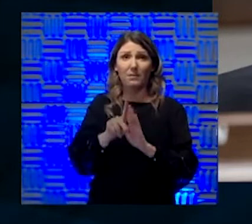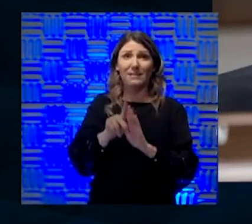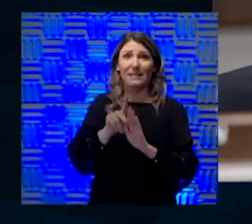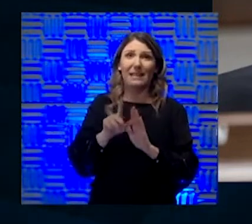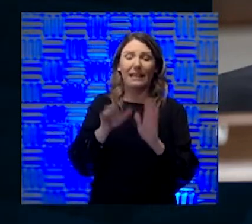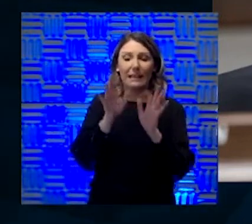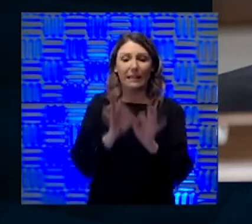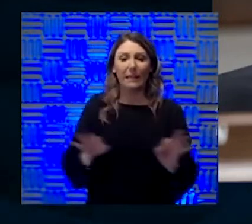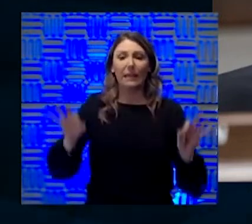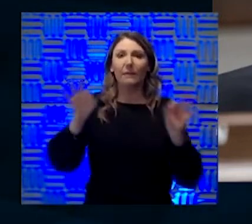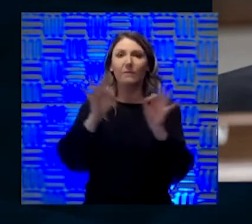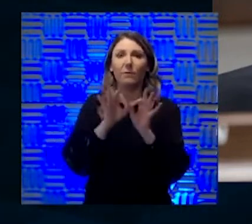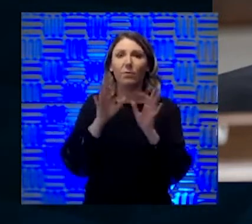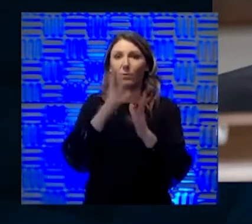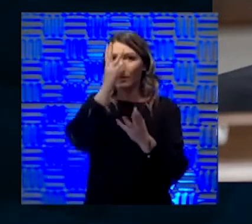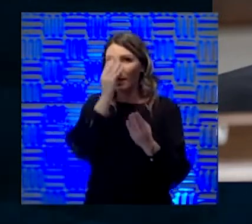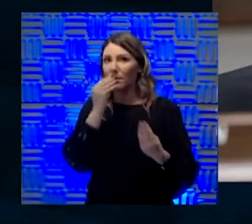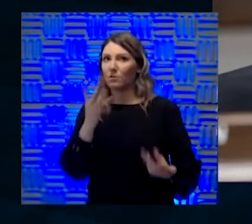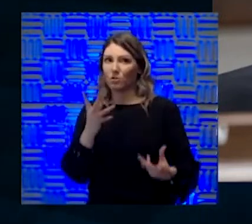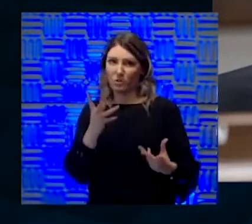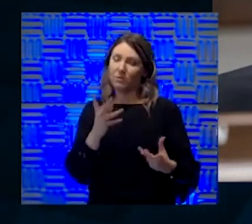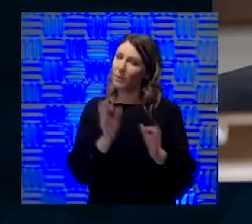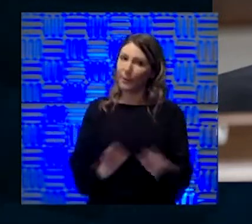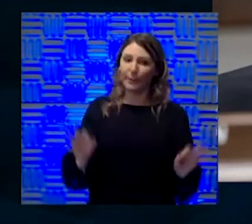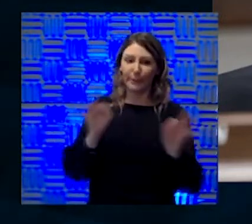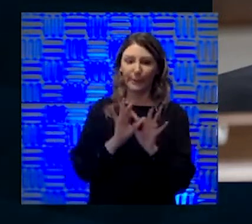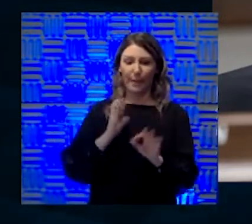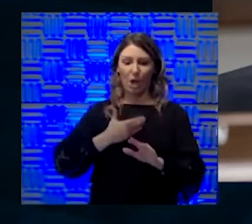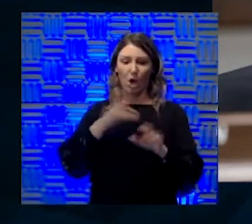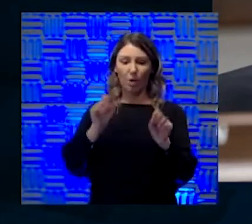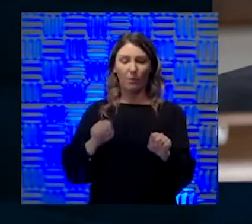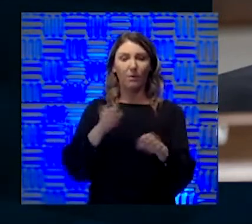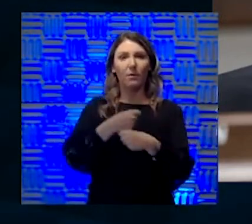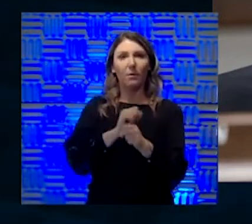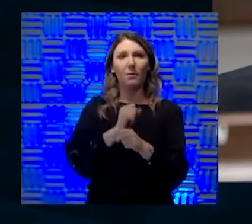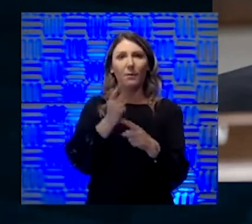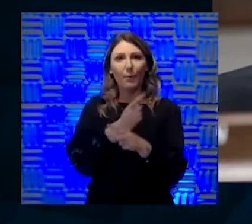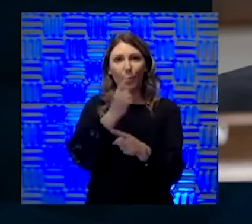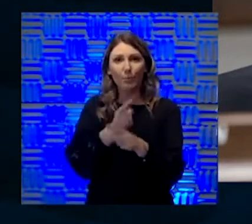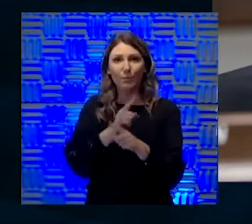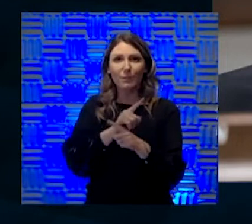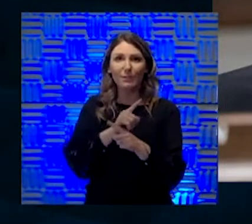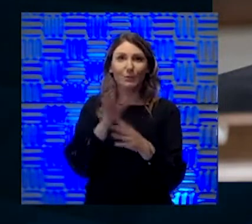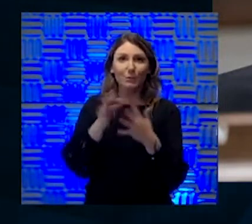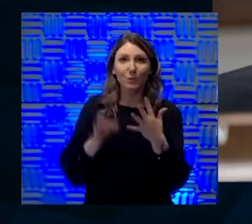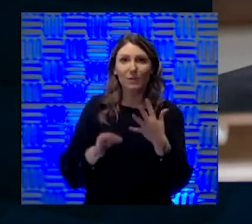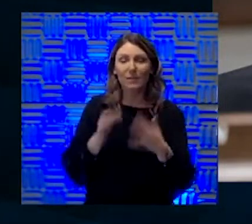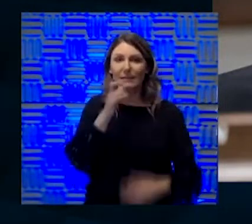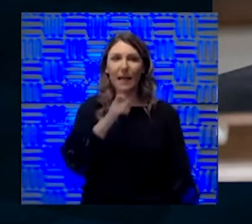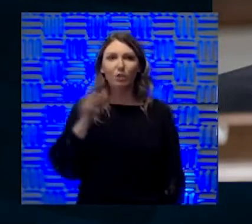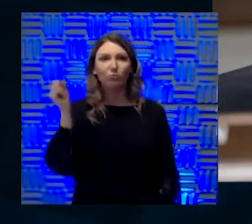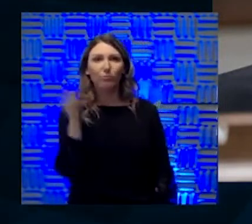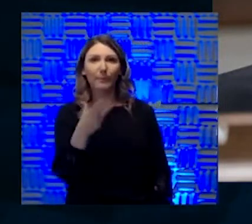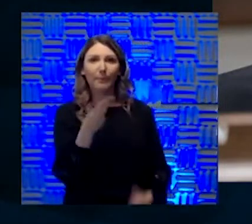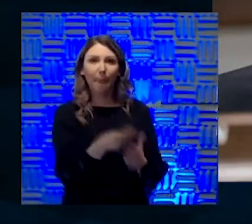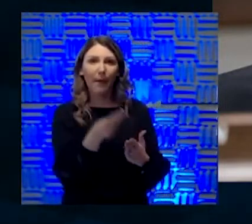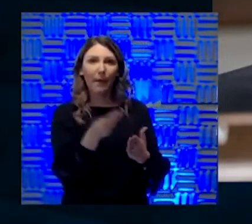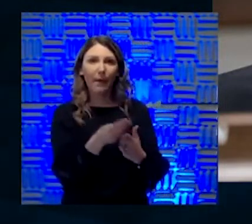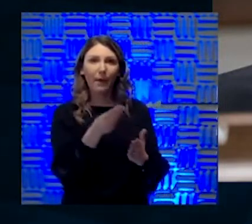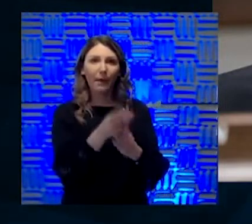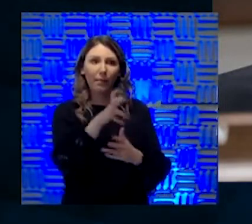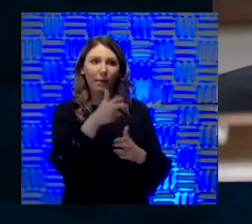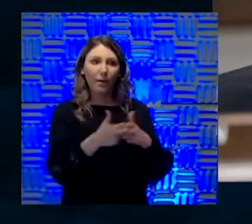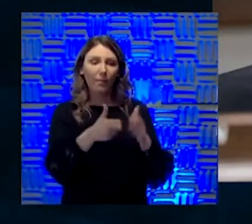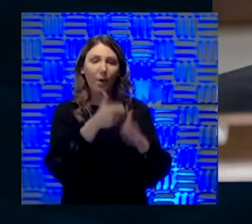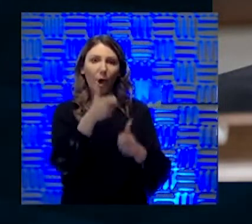matters. Our ability to make the right choices and not just to throw money at a problem is determined by what information